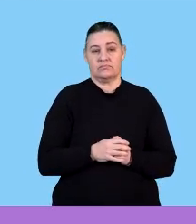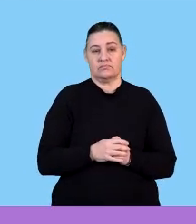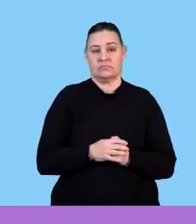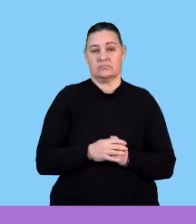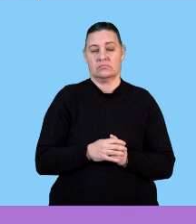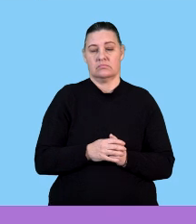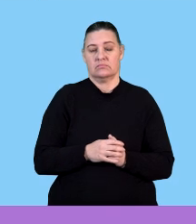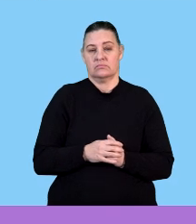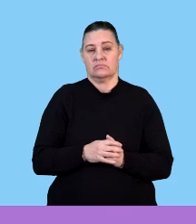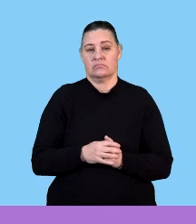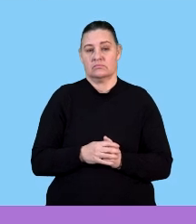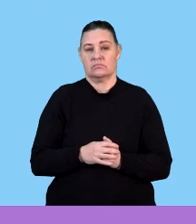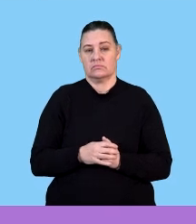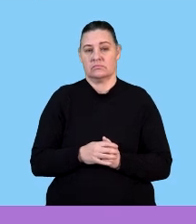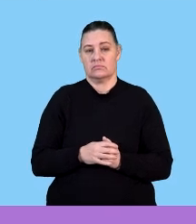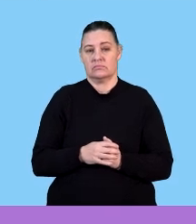be this side. Ooh.